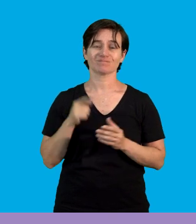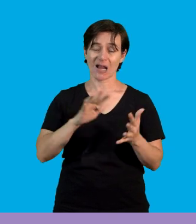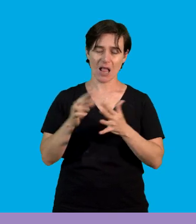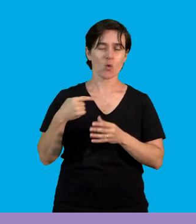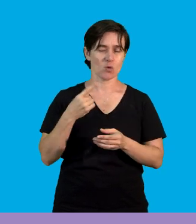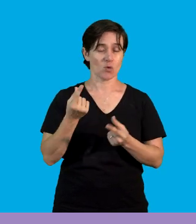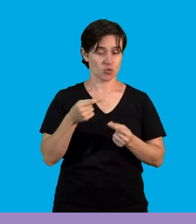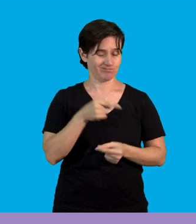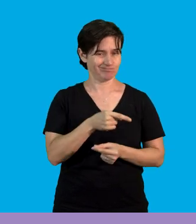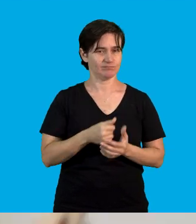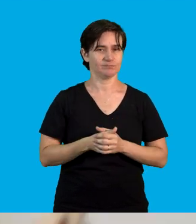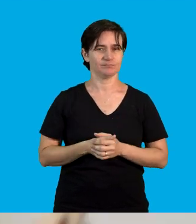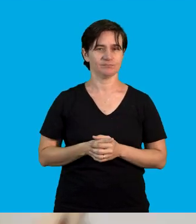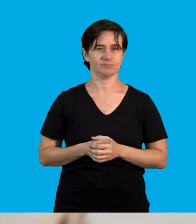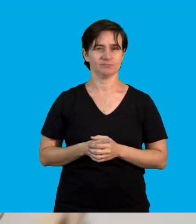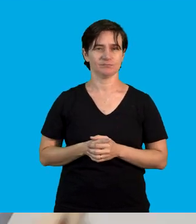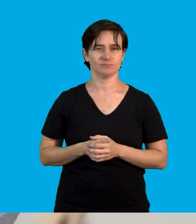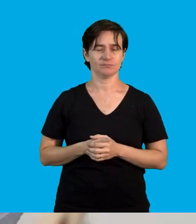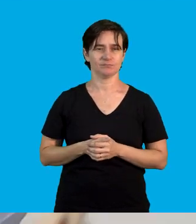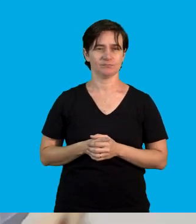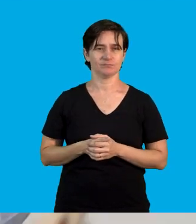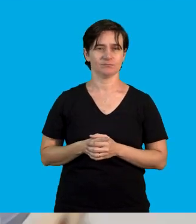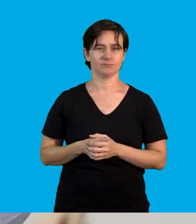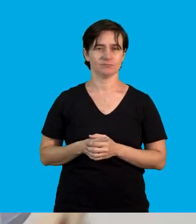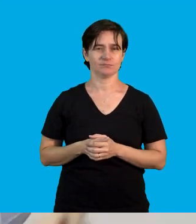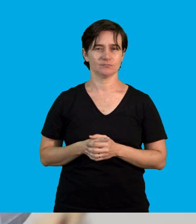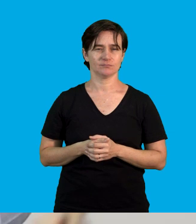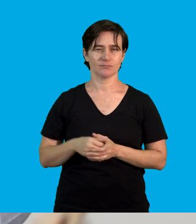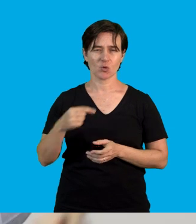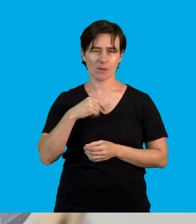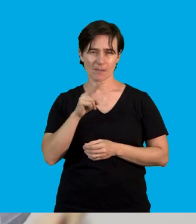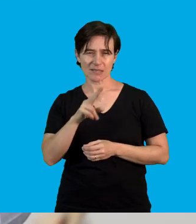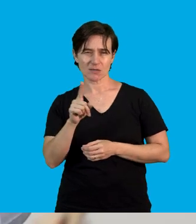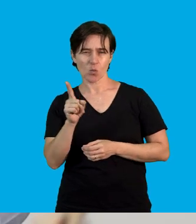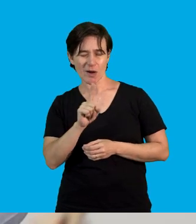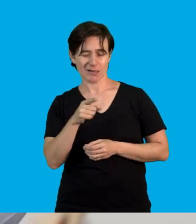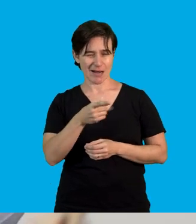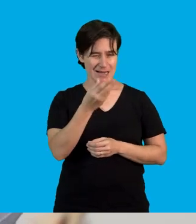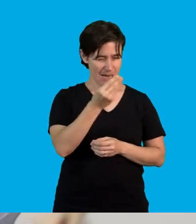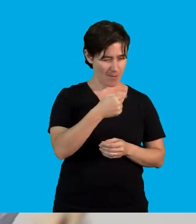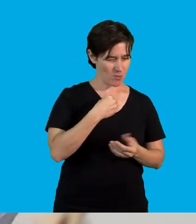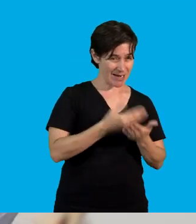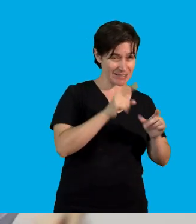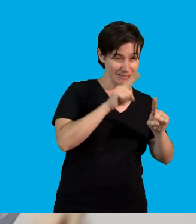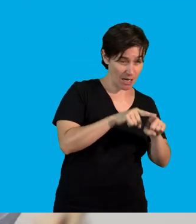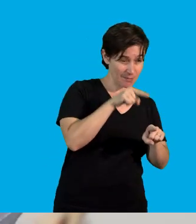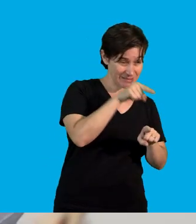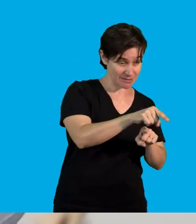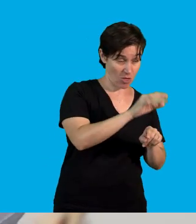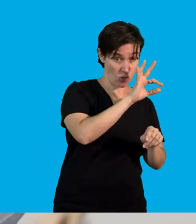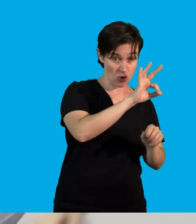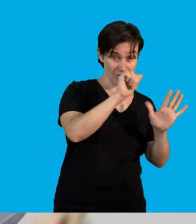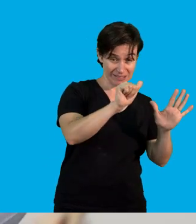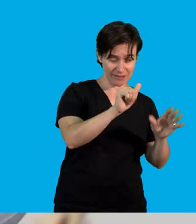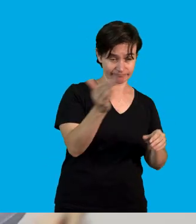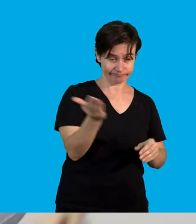percentages. So that's how we work in this sum. So, which means we need to find a number we can multiply with to